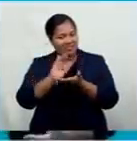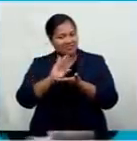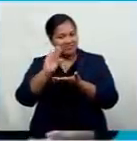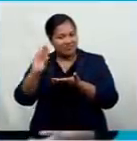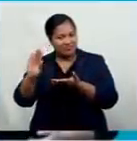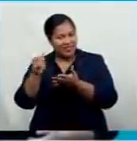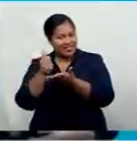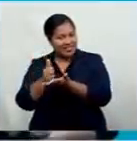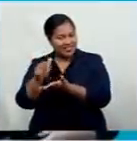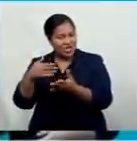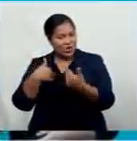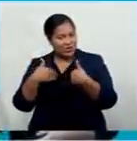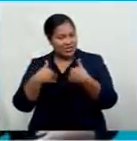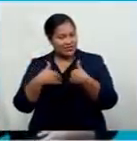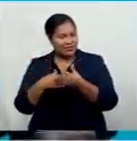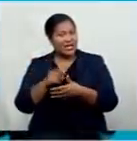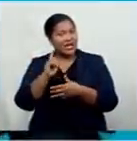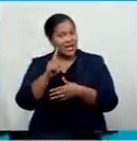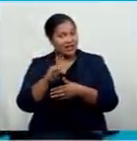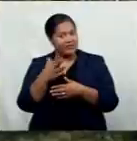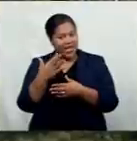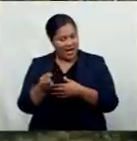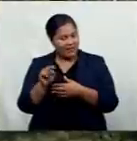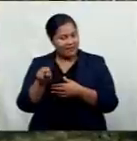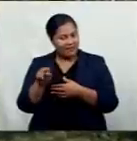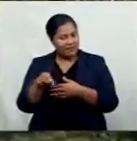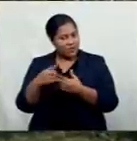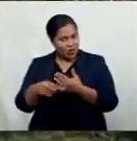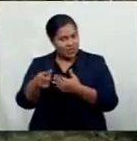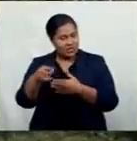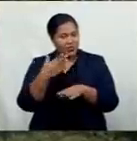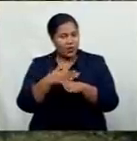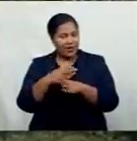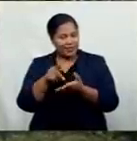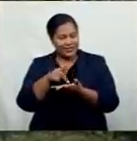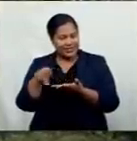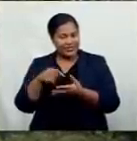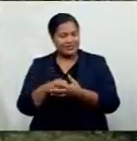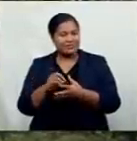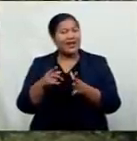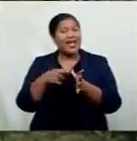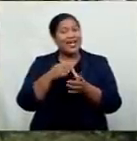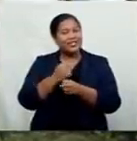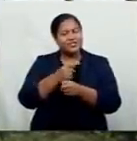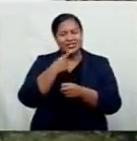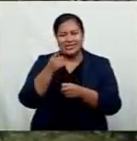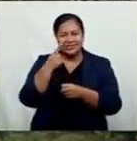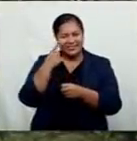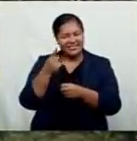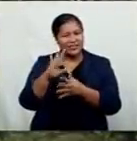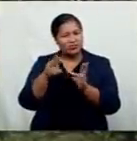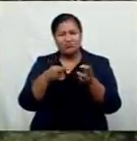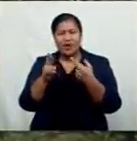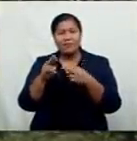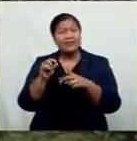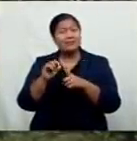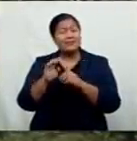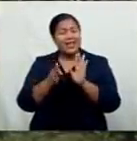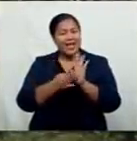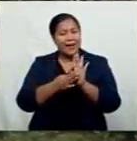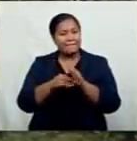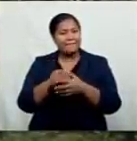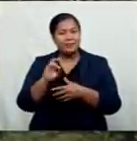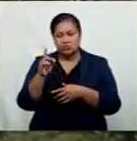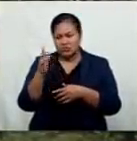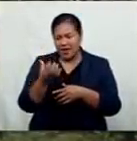long as he remains the supposed Vice-Chancellor. Sayed Kayum says they are also considering options to recommend to the Prime Minister to